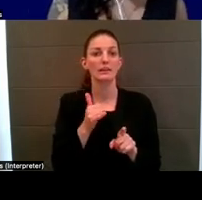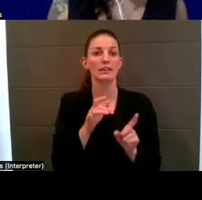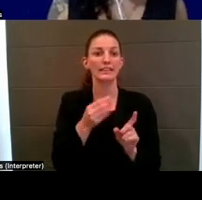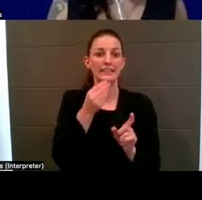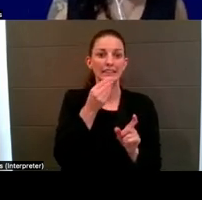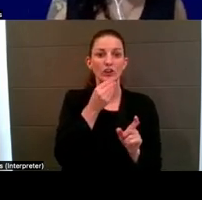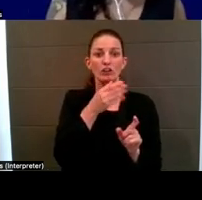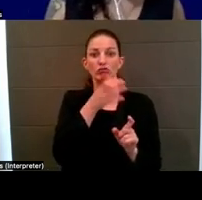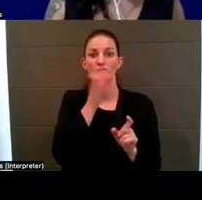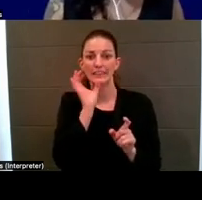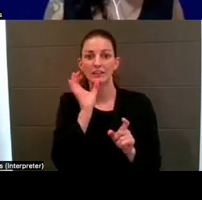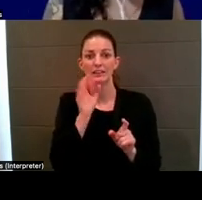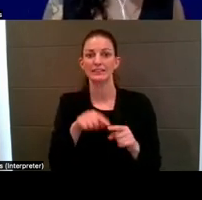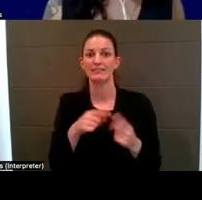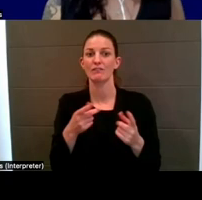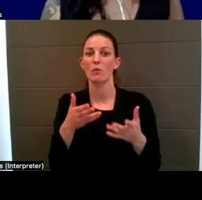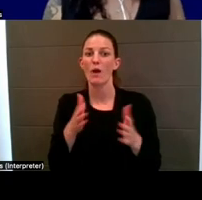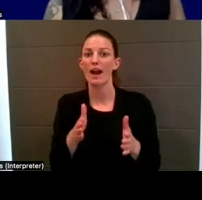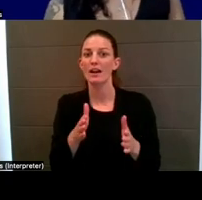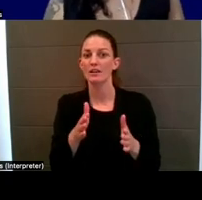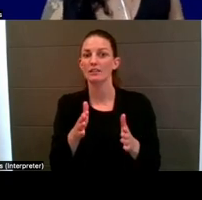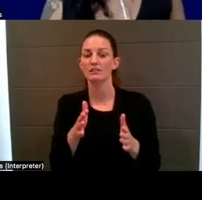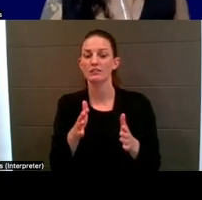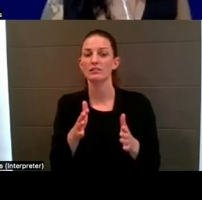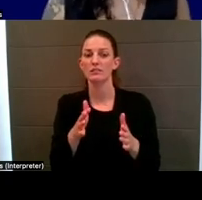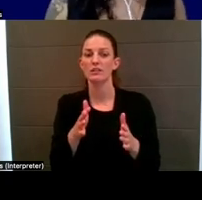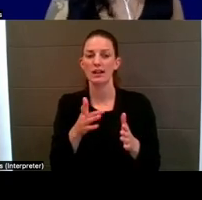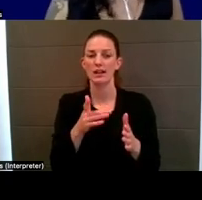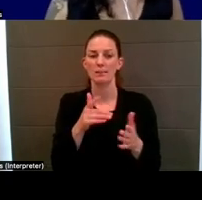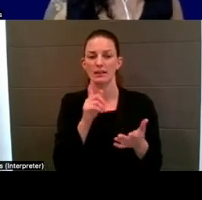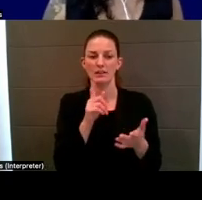will be something that your team will work with the child on.